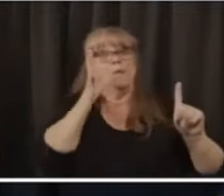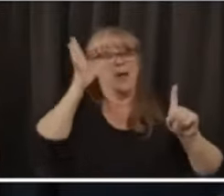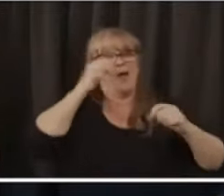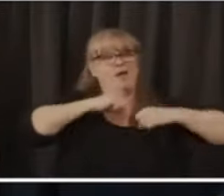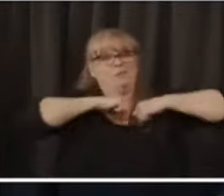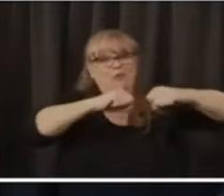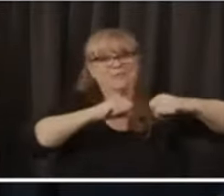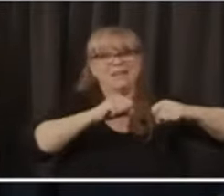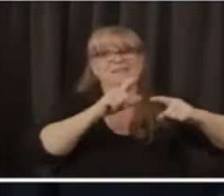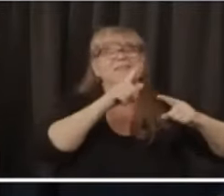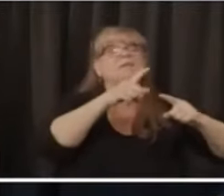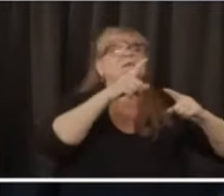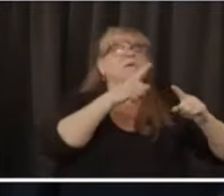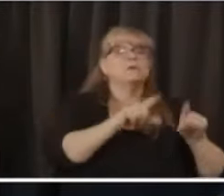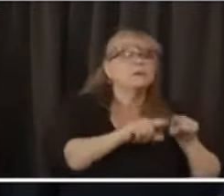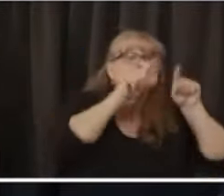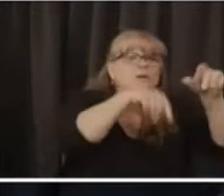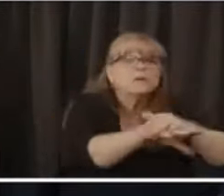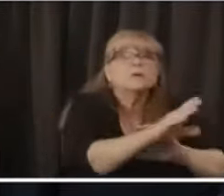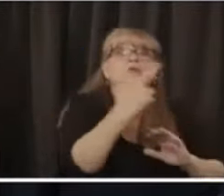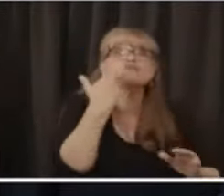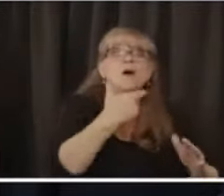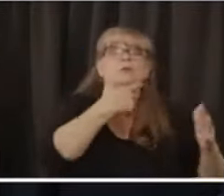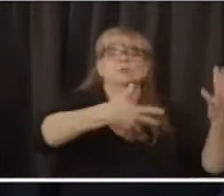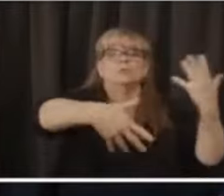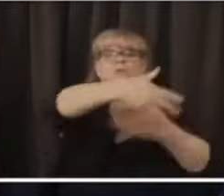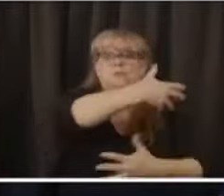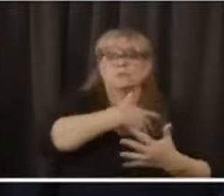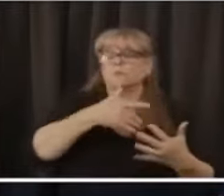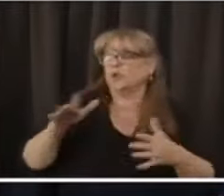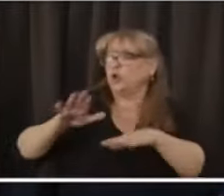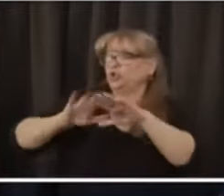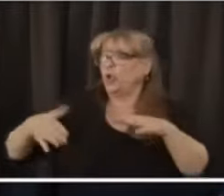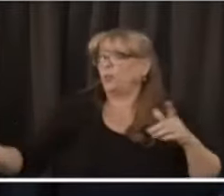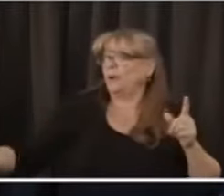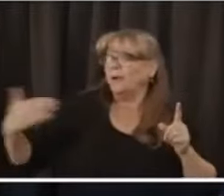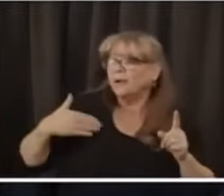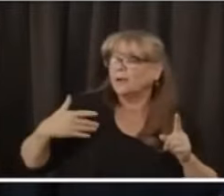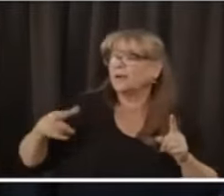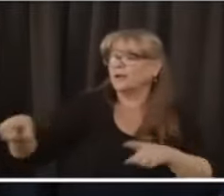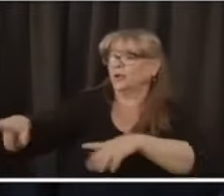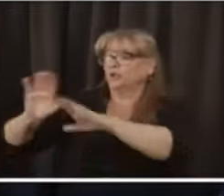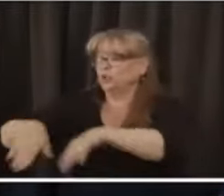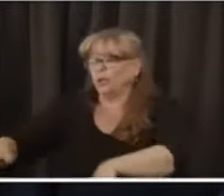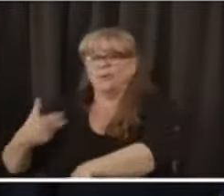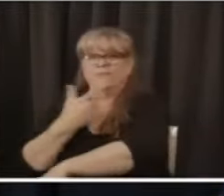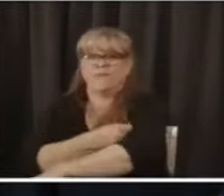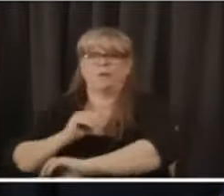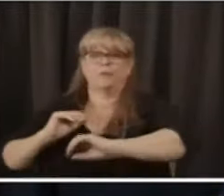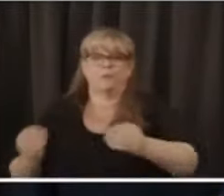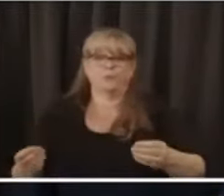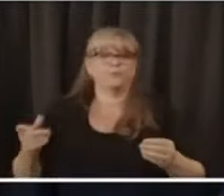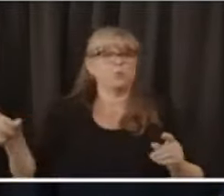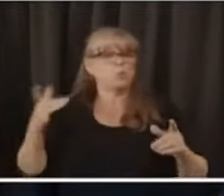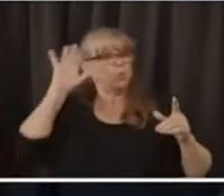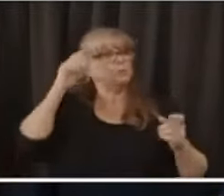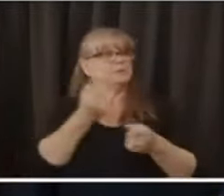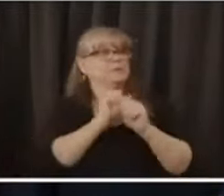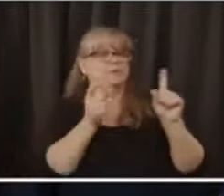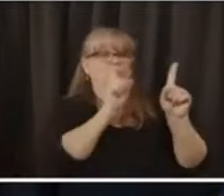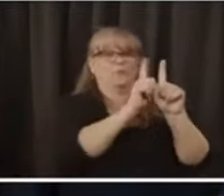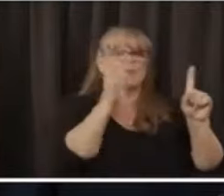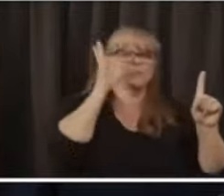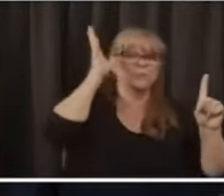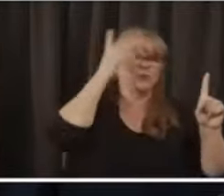more socialization and openness, but of course bringing their unvaccinated children with them. So, we'll never be able to know exactly the extent of